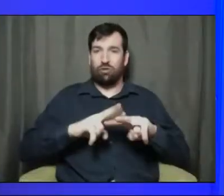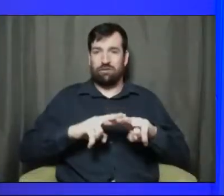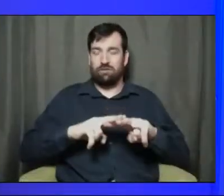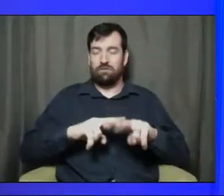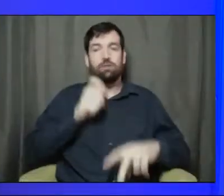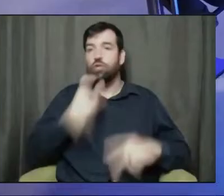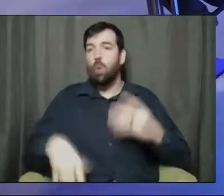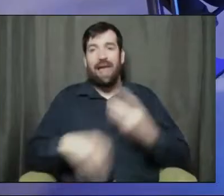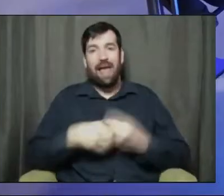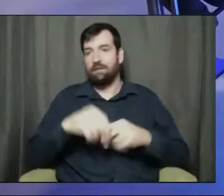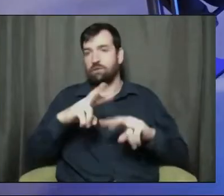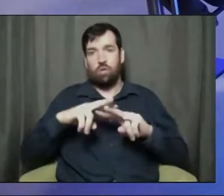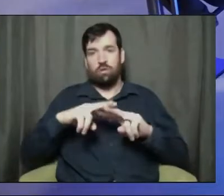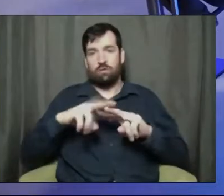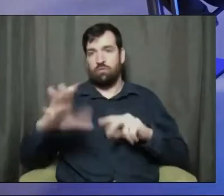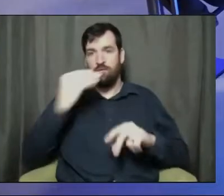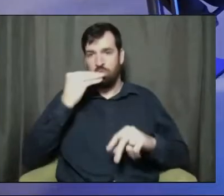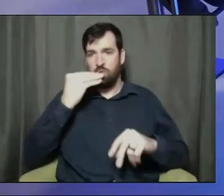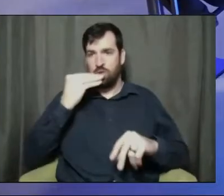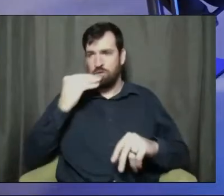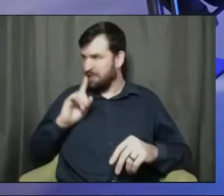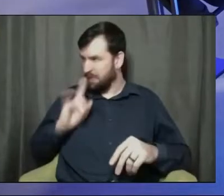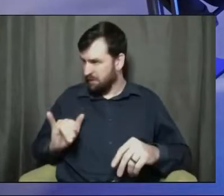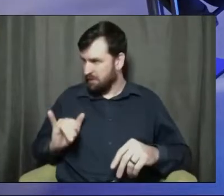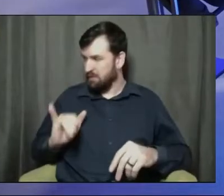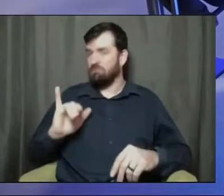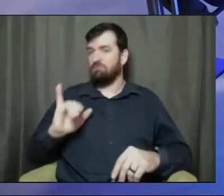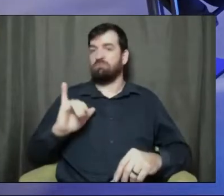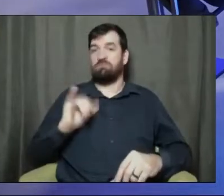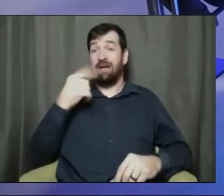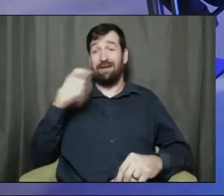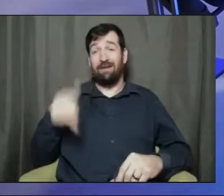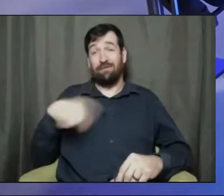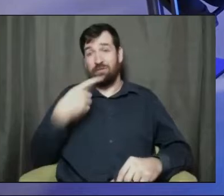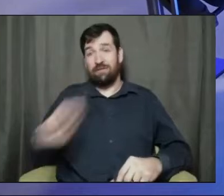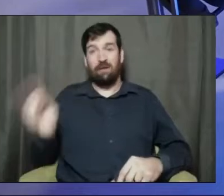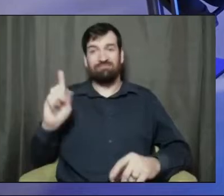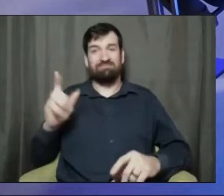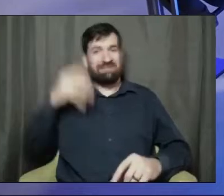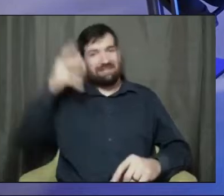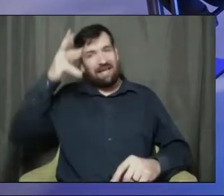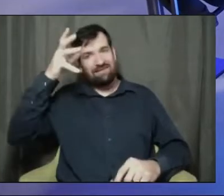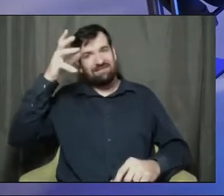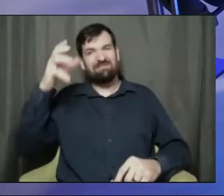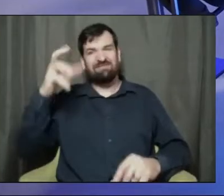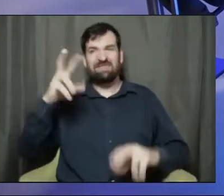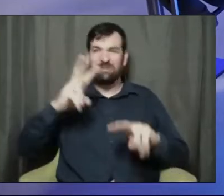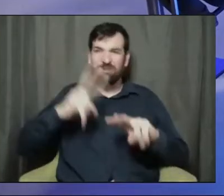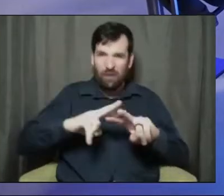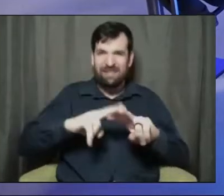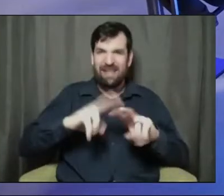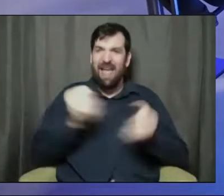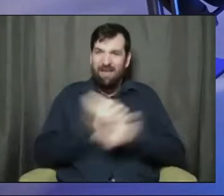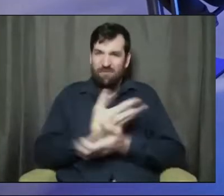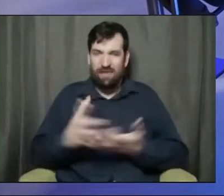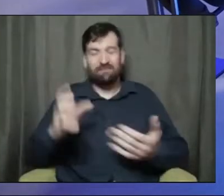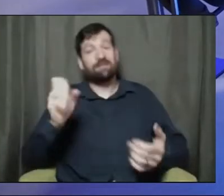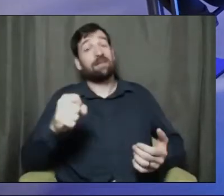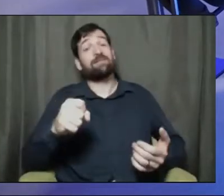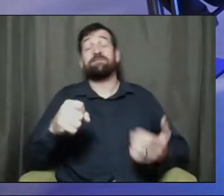general. Really? Okay. I'll have to tell my dad. He salts everything. What's your advice? I mean, I